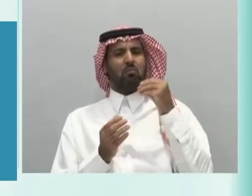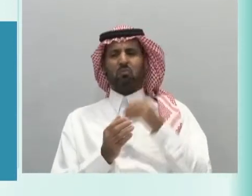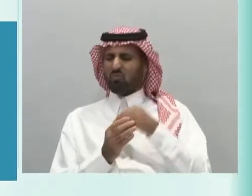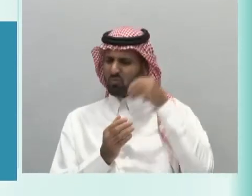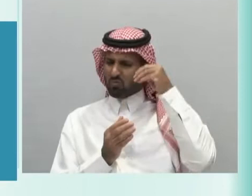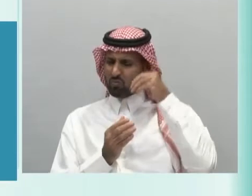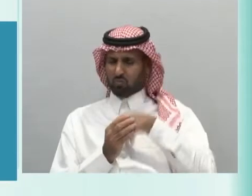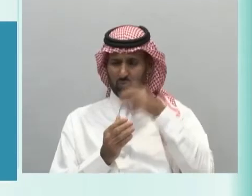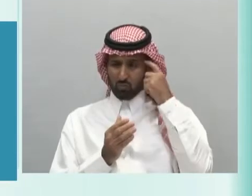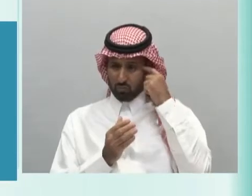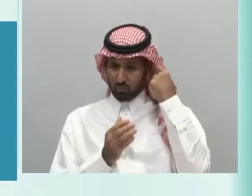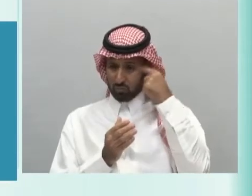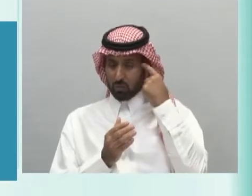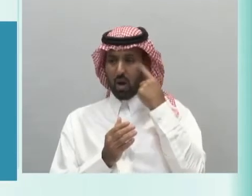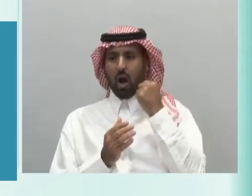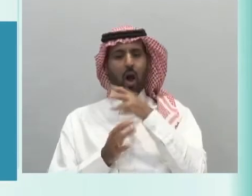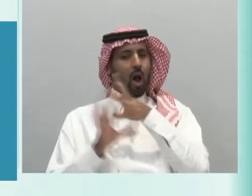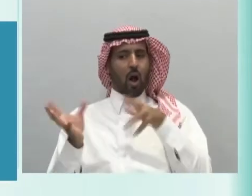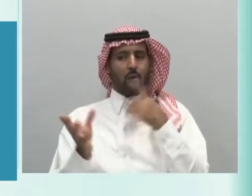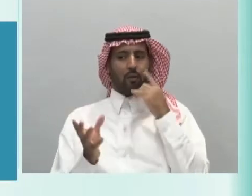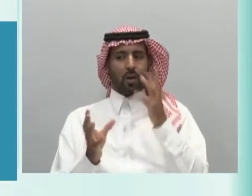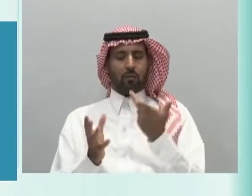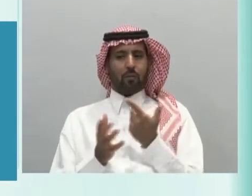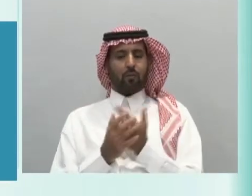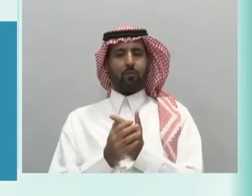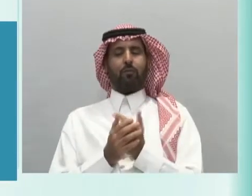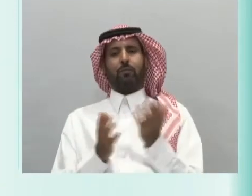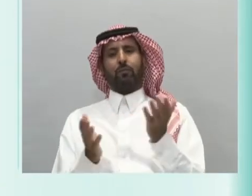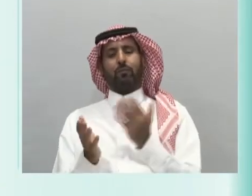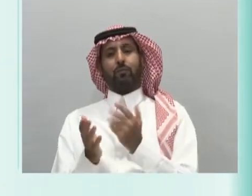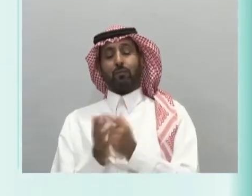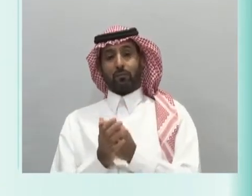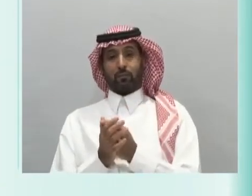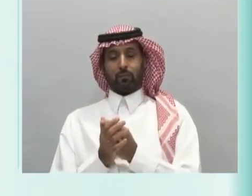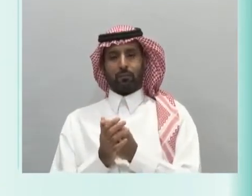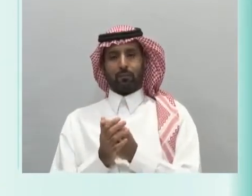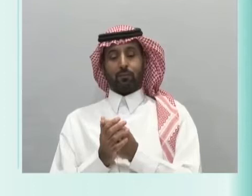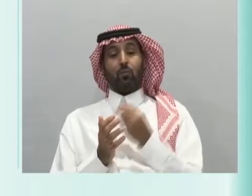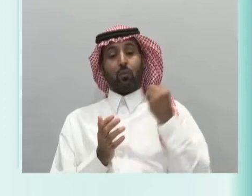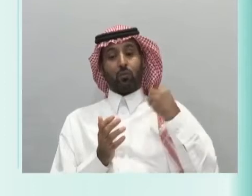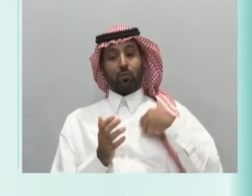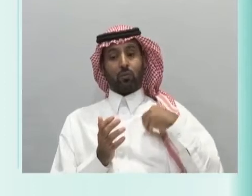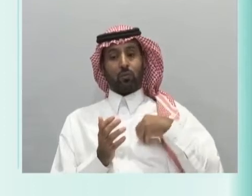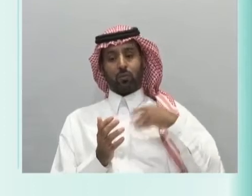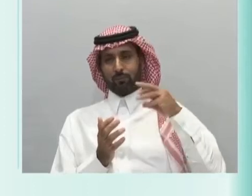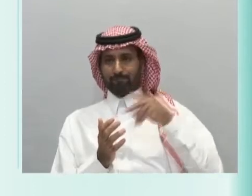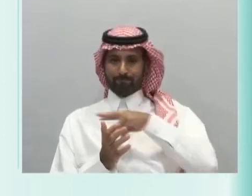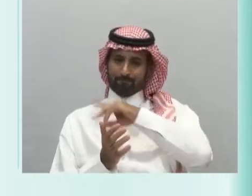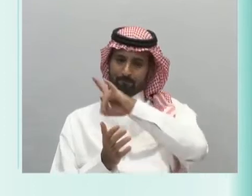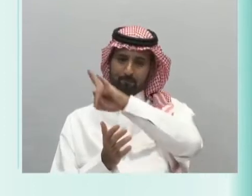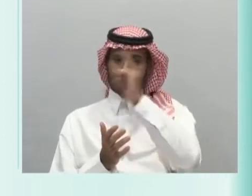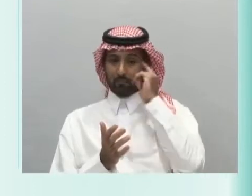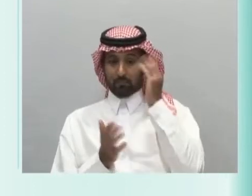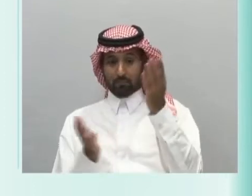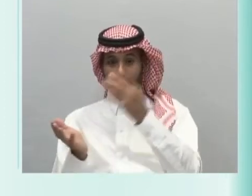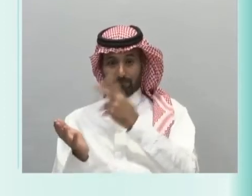in the ideas of living. In the idea of living in general, it is very useful. Now, look at these